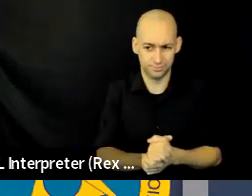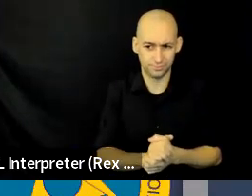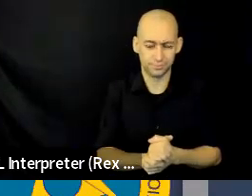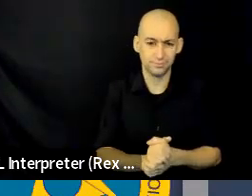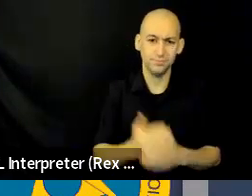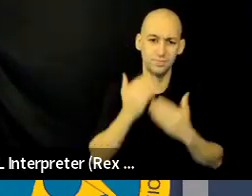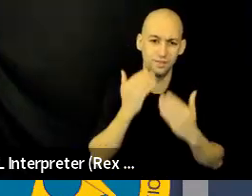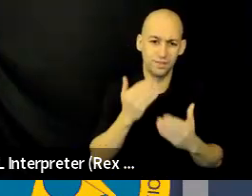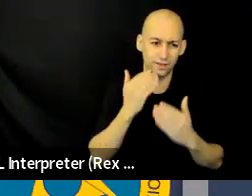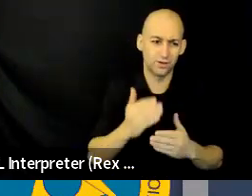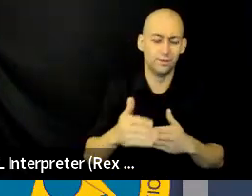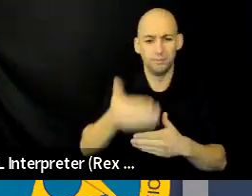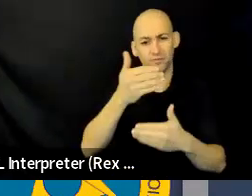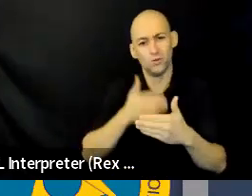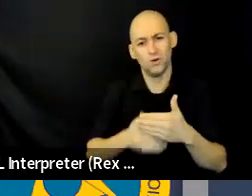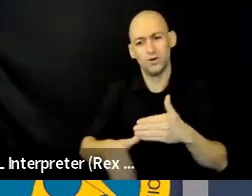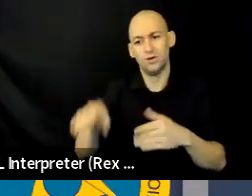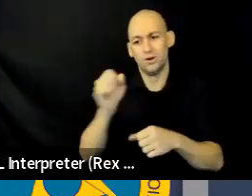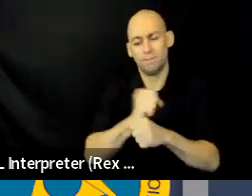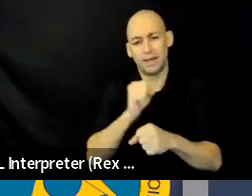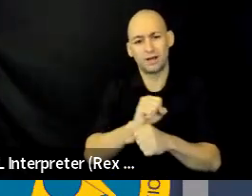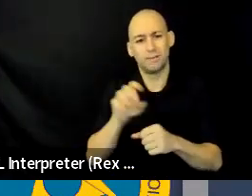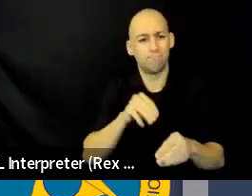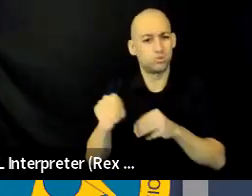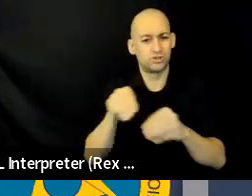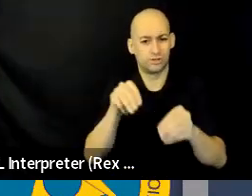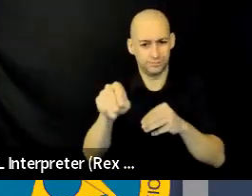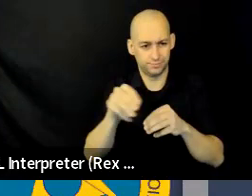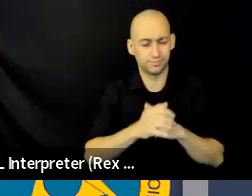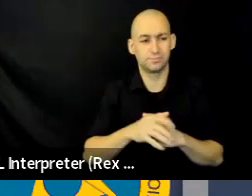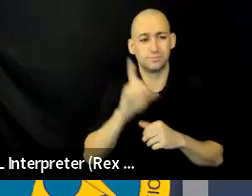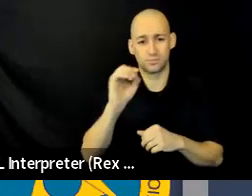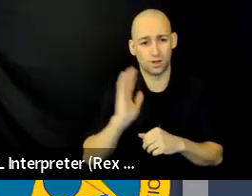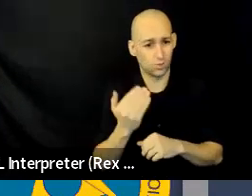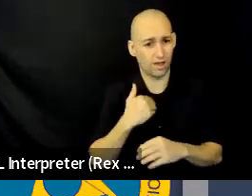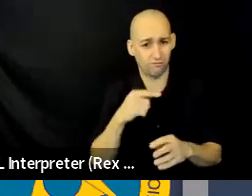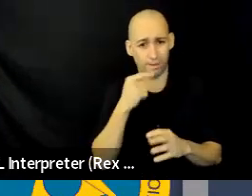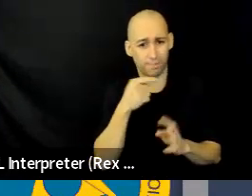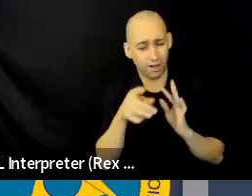Thank you. Before we make motions, do we have public comment?